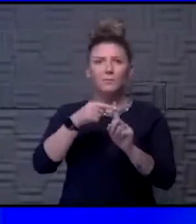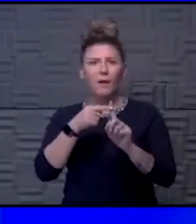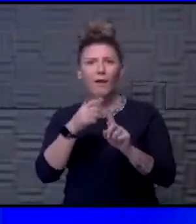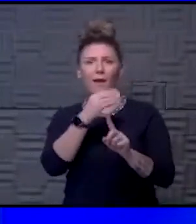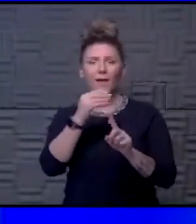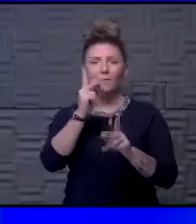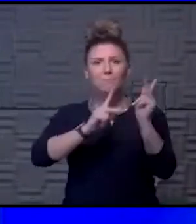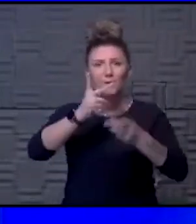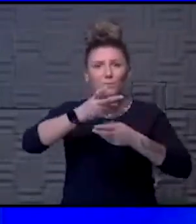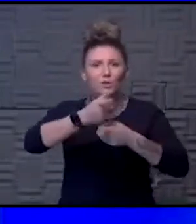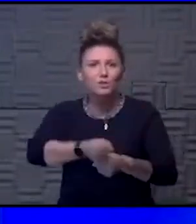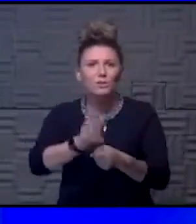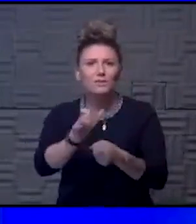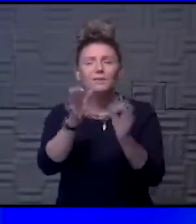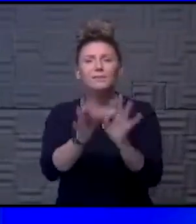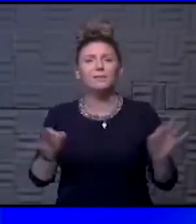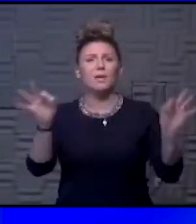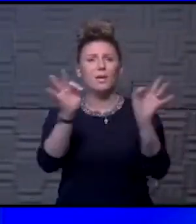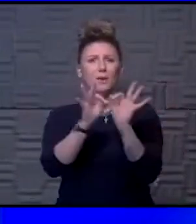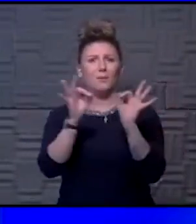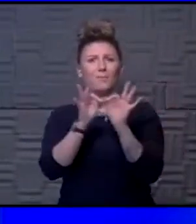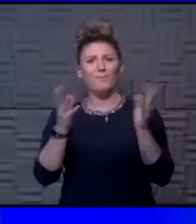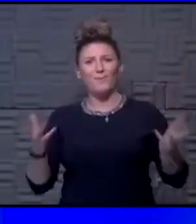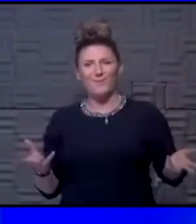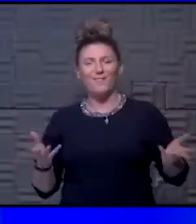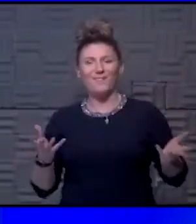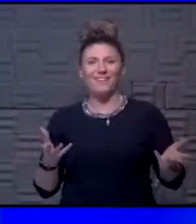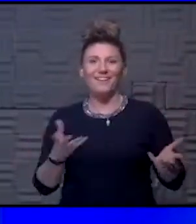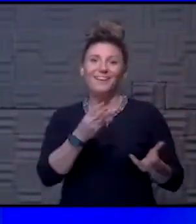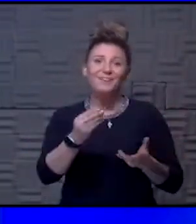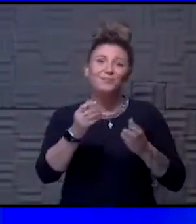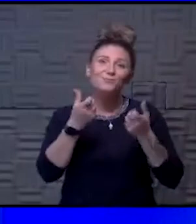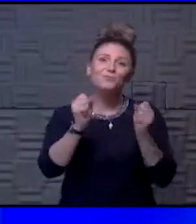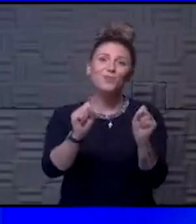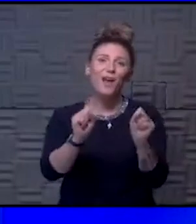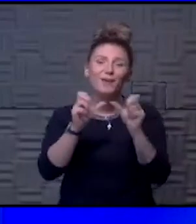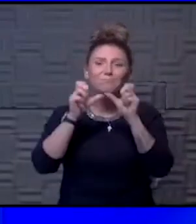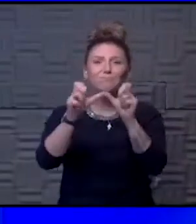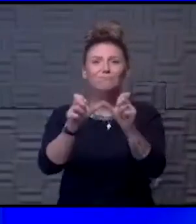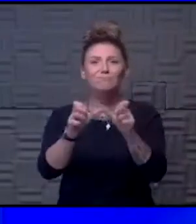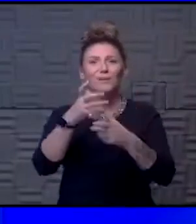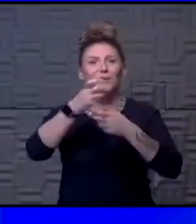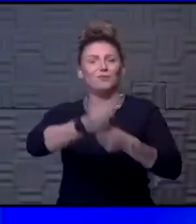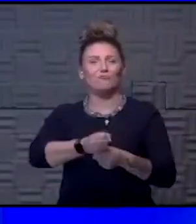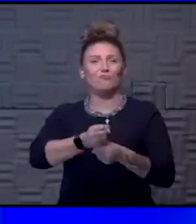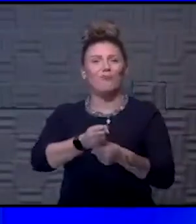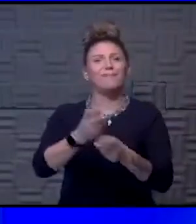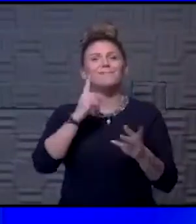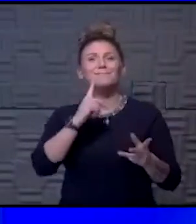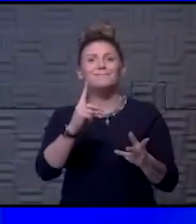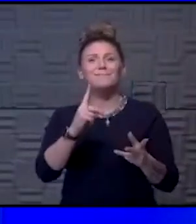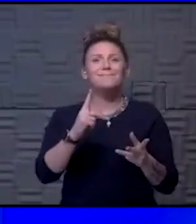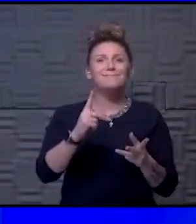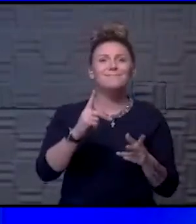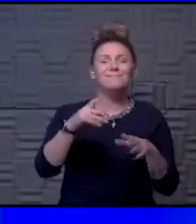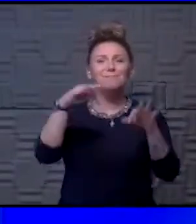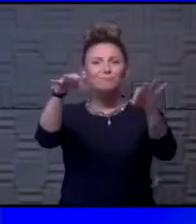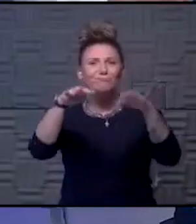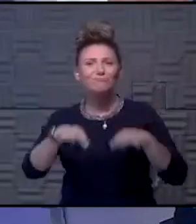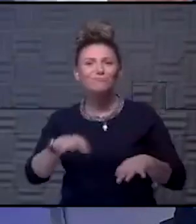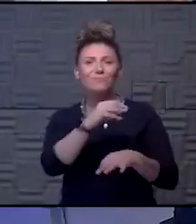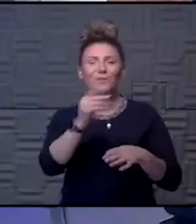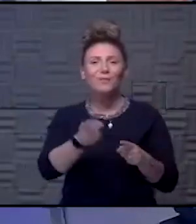trusted, that's the important thing, and we will continue to try and maintain being a trusted voice with accurate and transparent